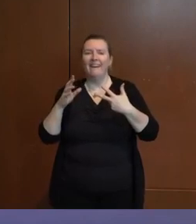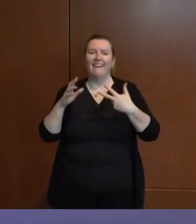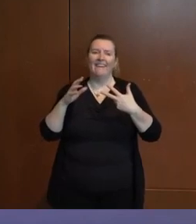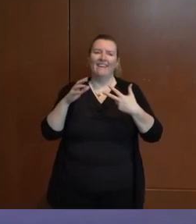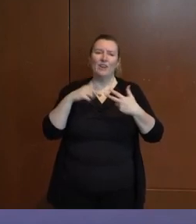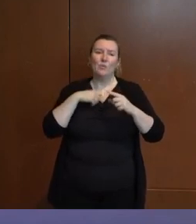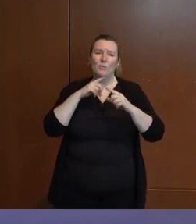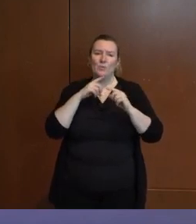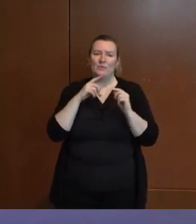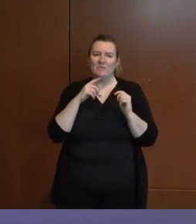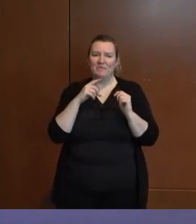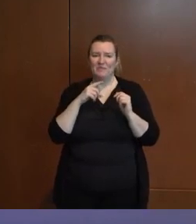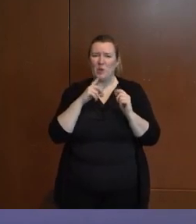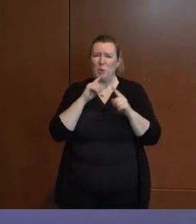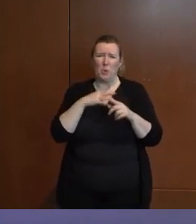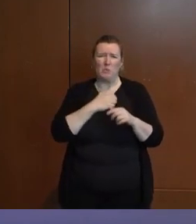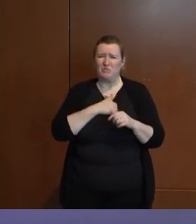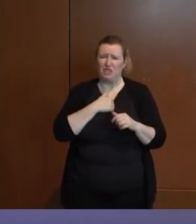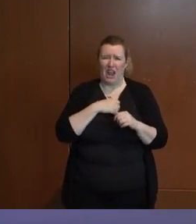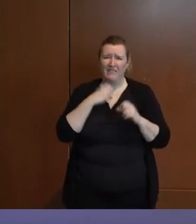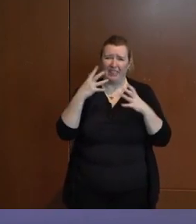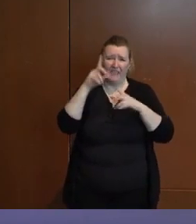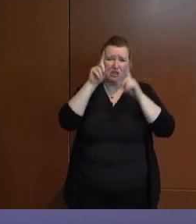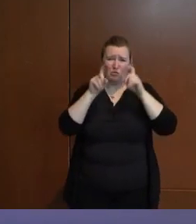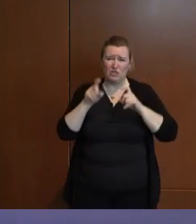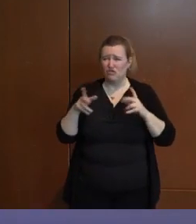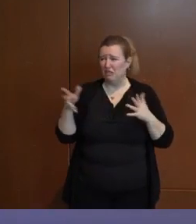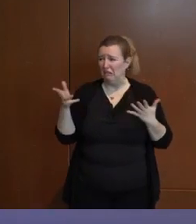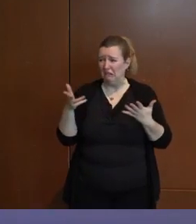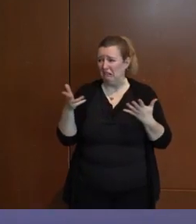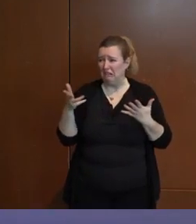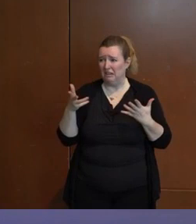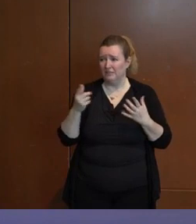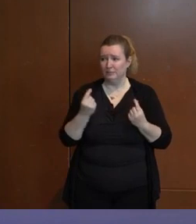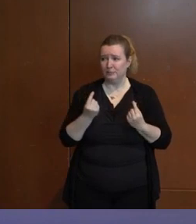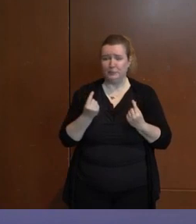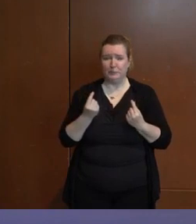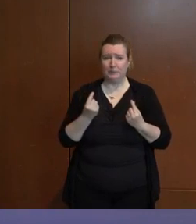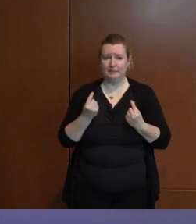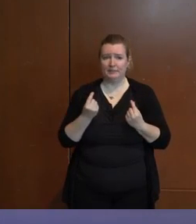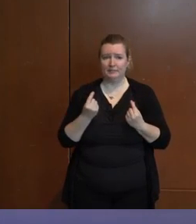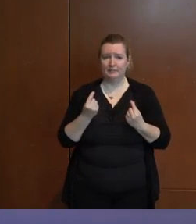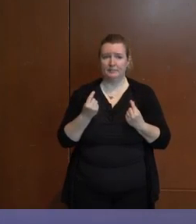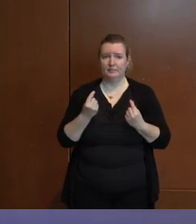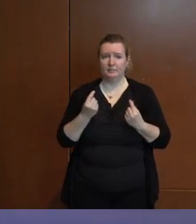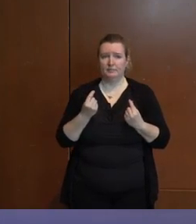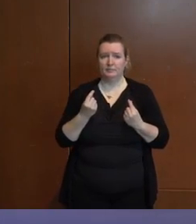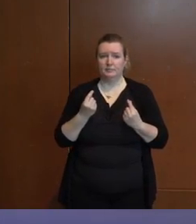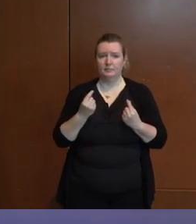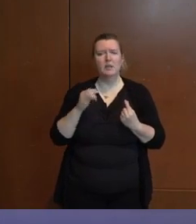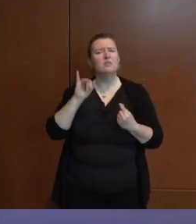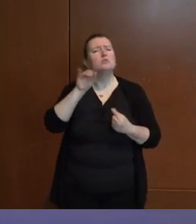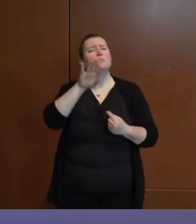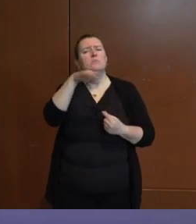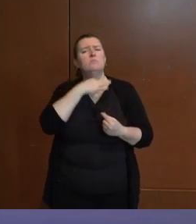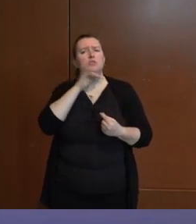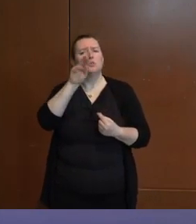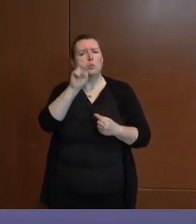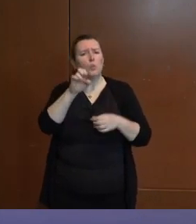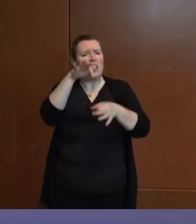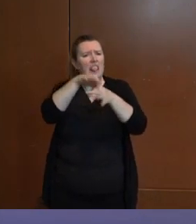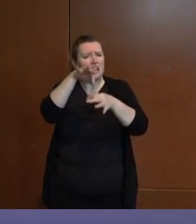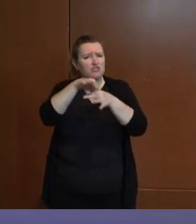the June elections? And then are you close to a decision on whether you're going to take those to all vote by mail? And then since the Division of Elections